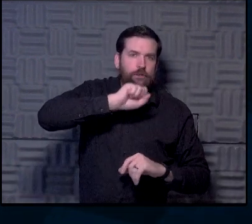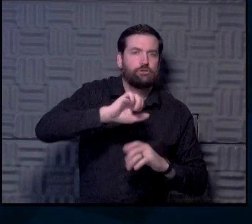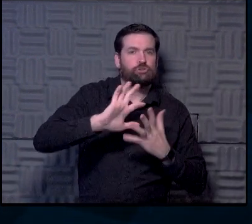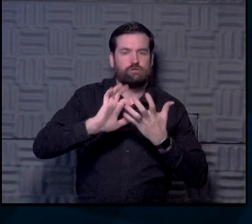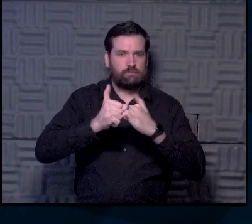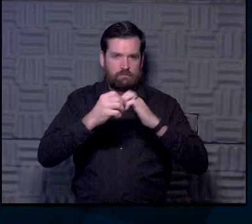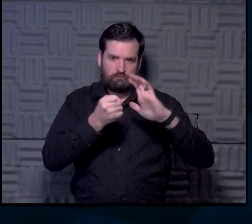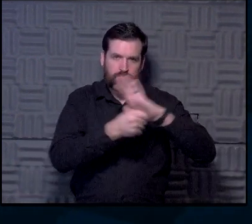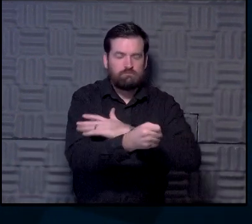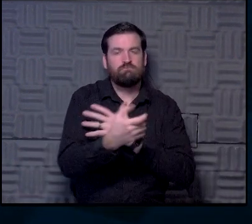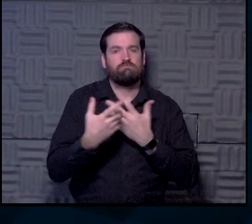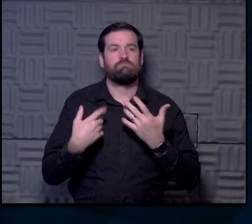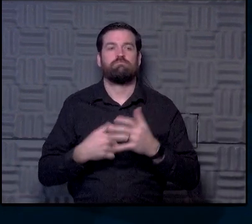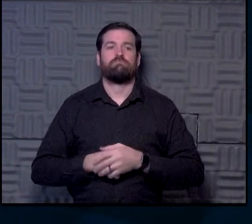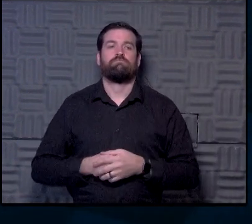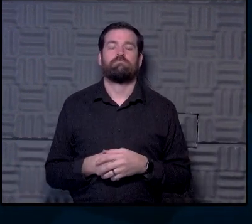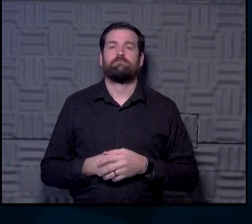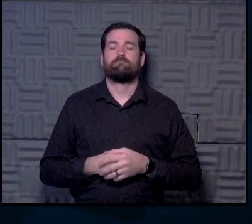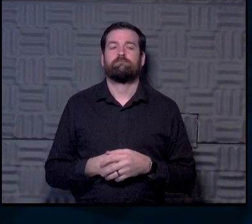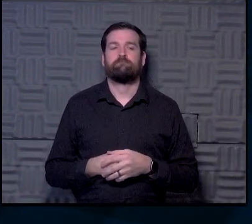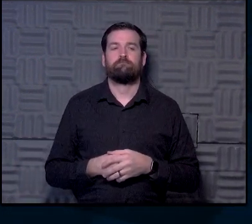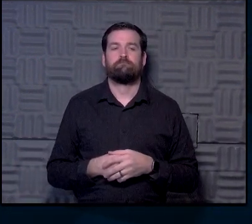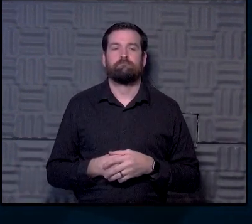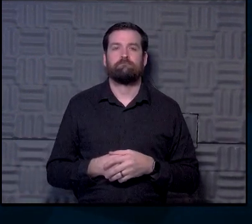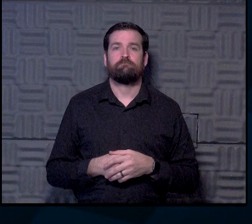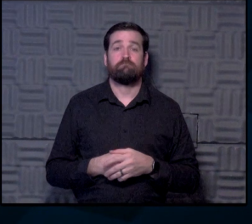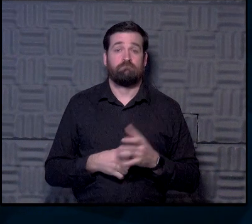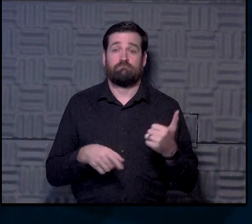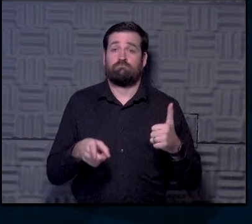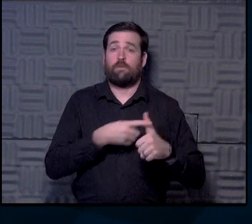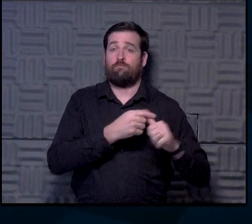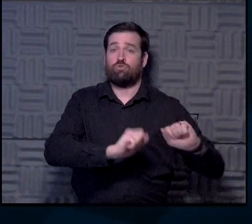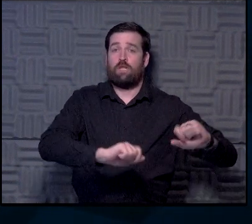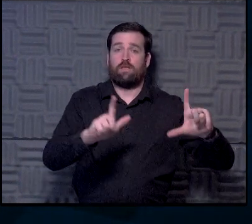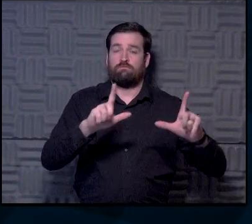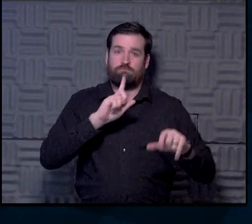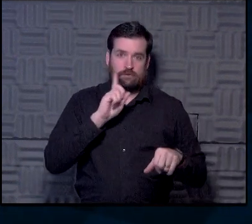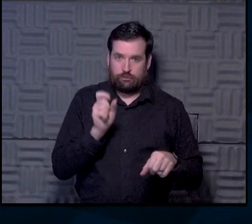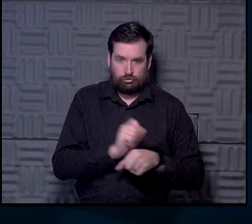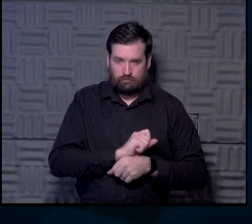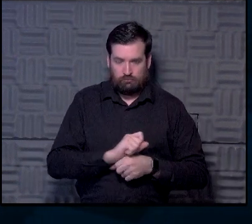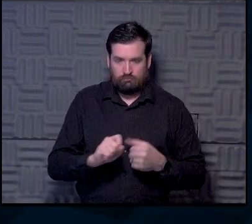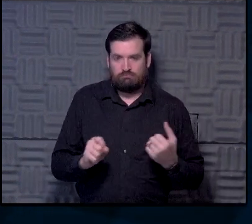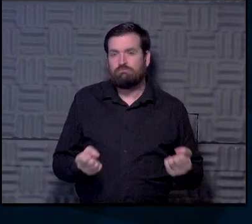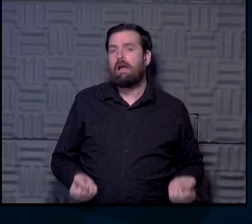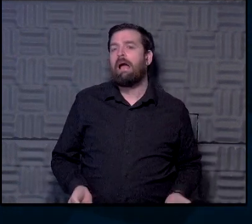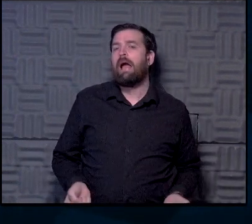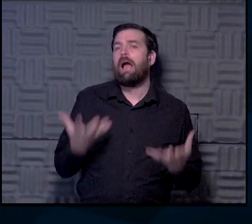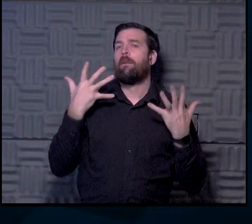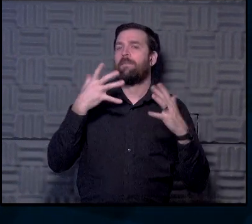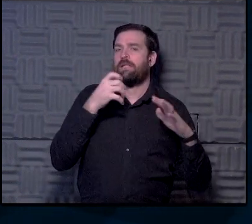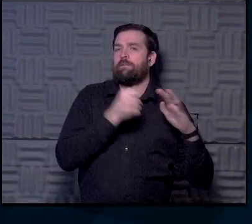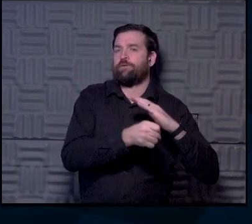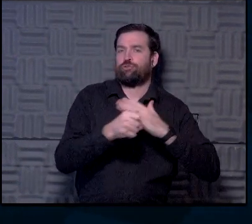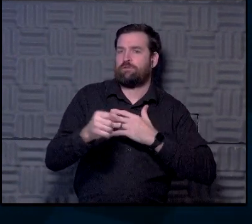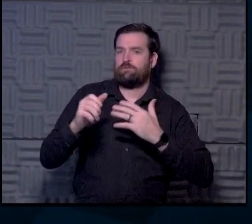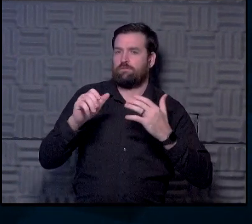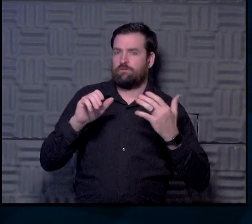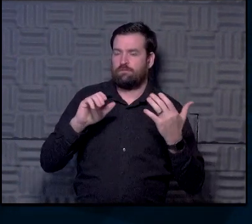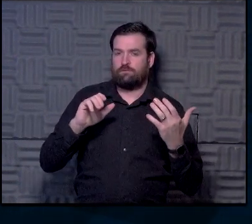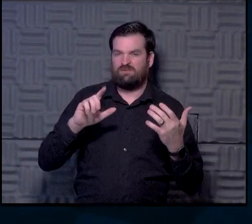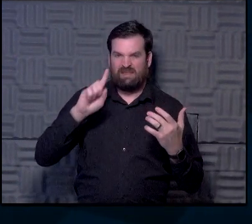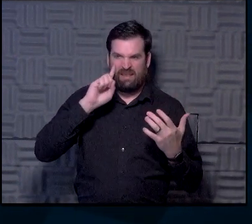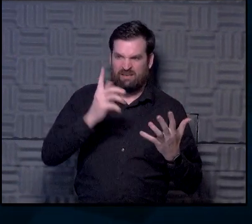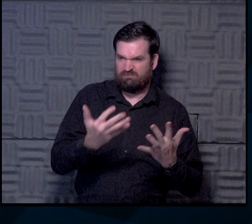deaths as we work through here. So this first slide is literally just a look at the number of admissions by month. And if you think way back